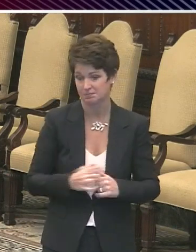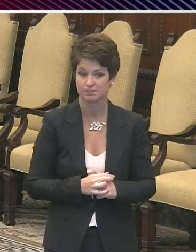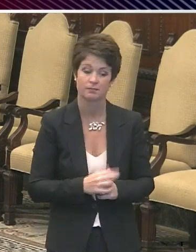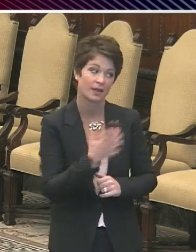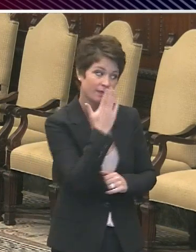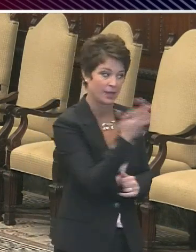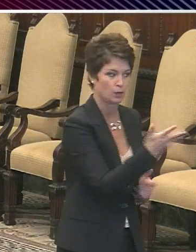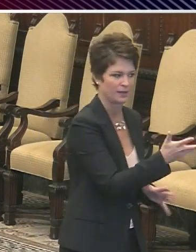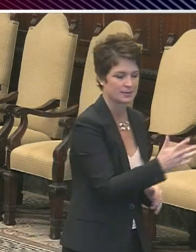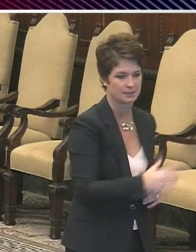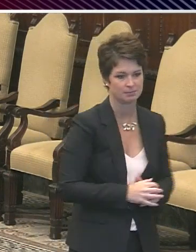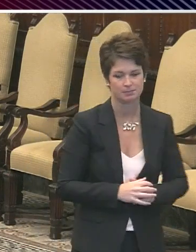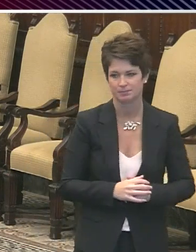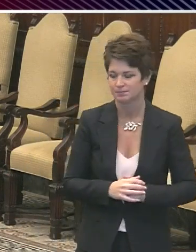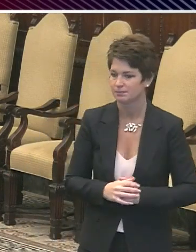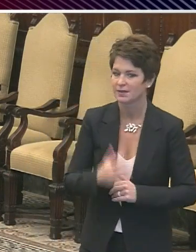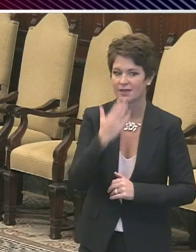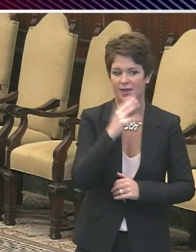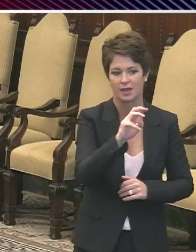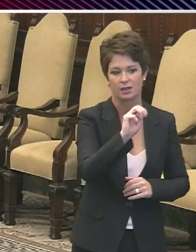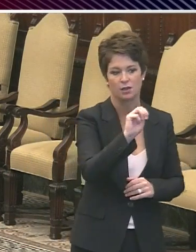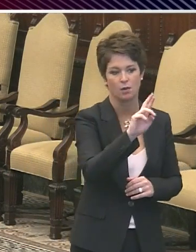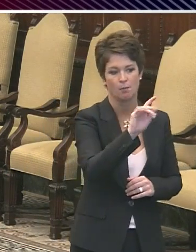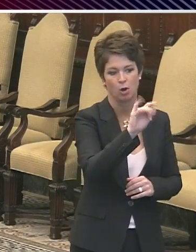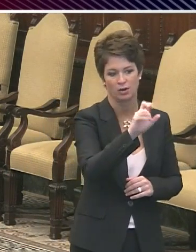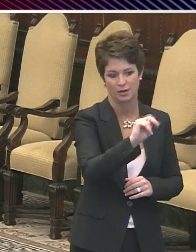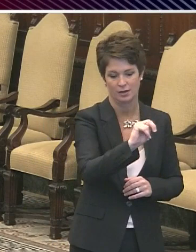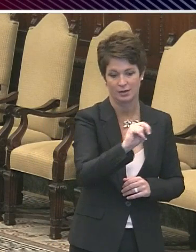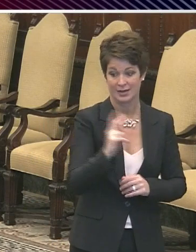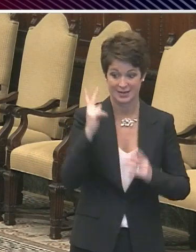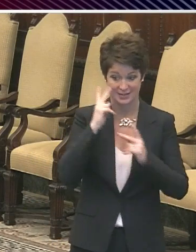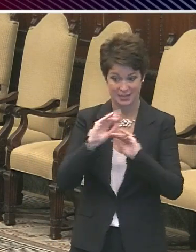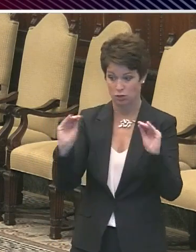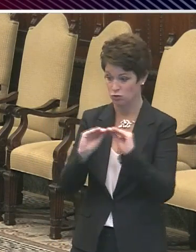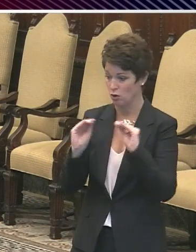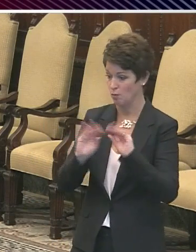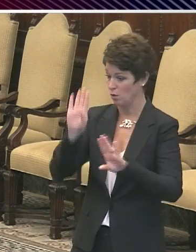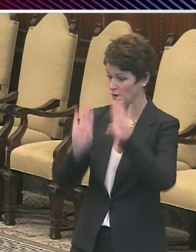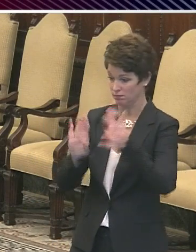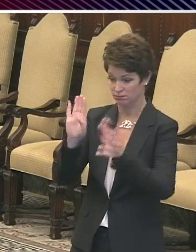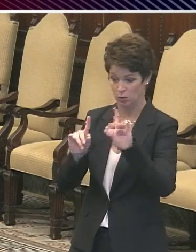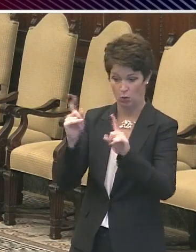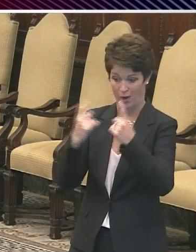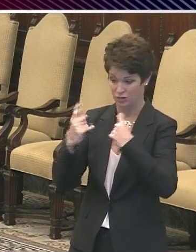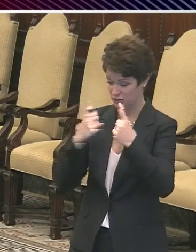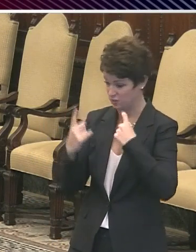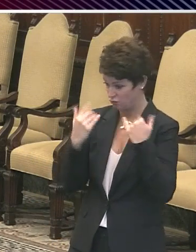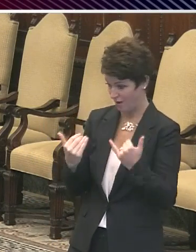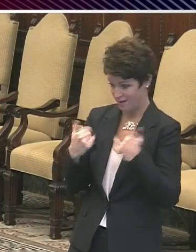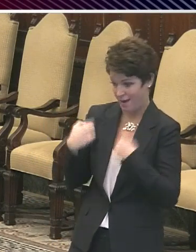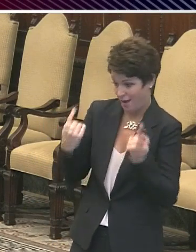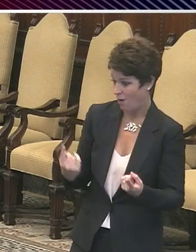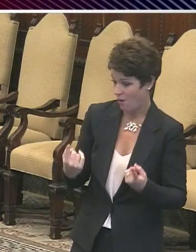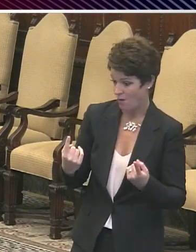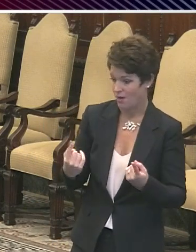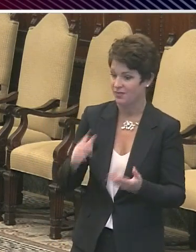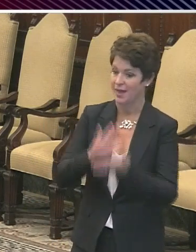Thank you. That was it. Great. Thank you, Martin. And seeing no further questions at this point,